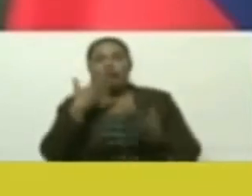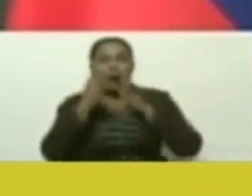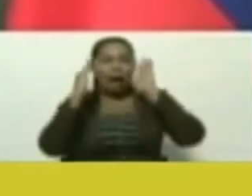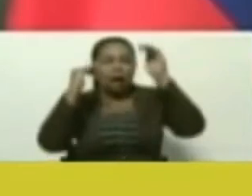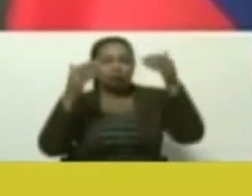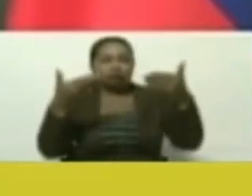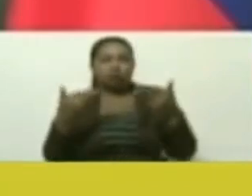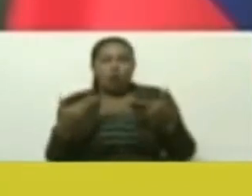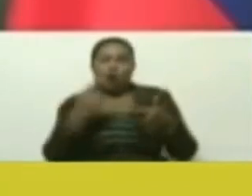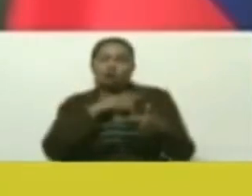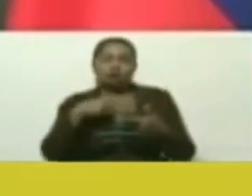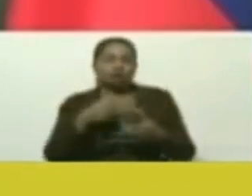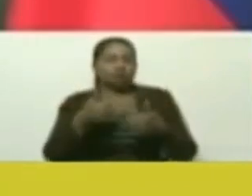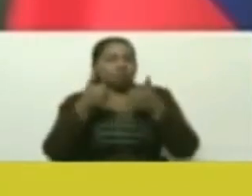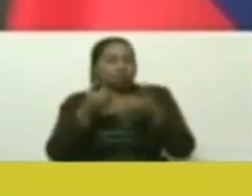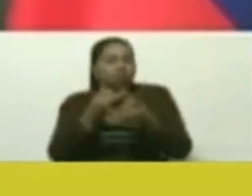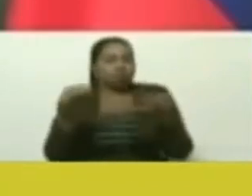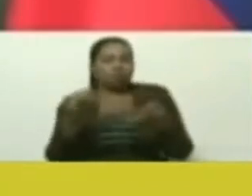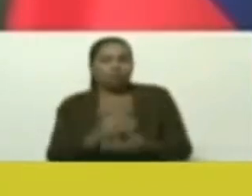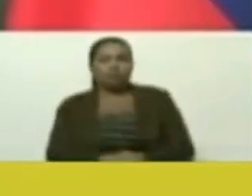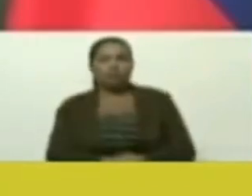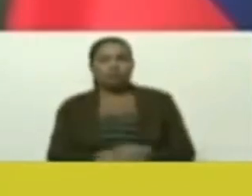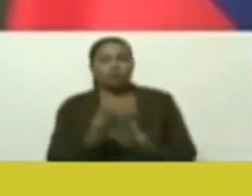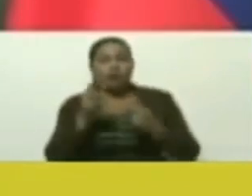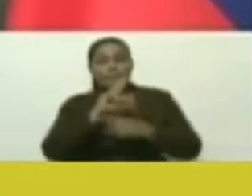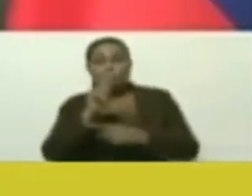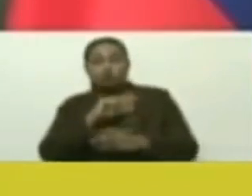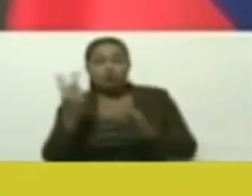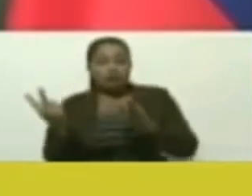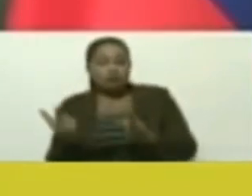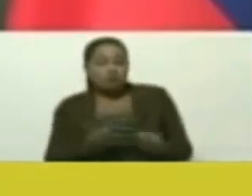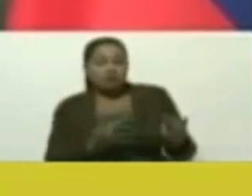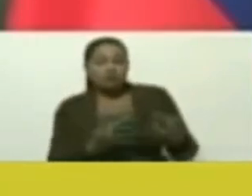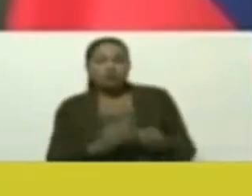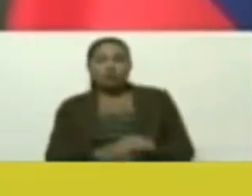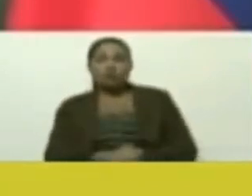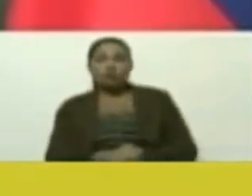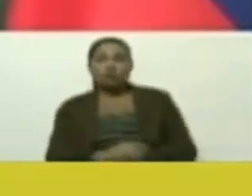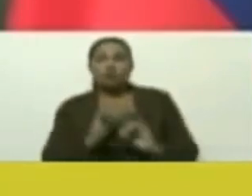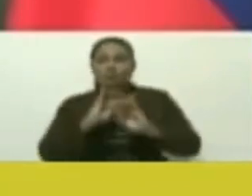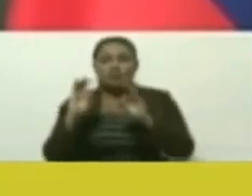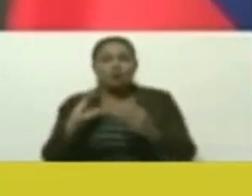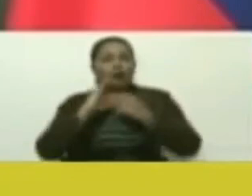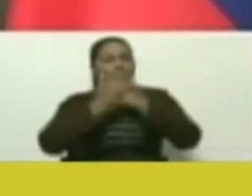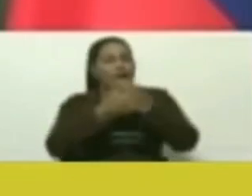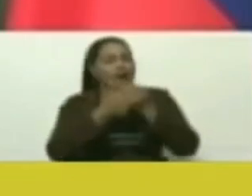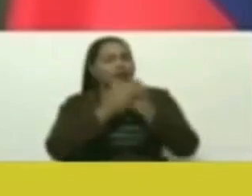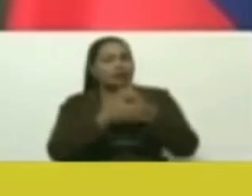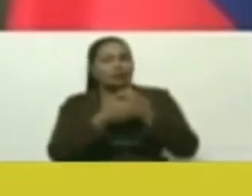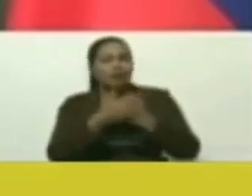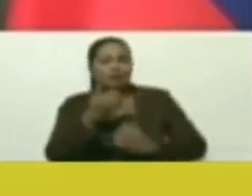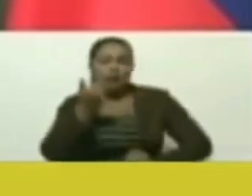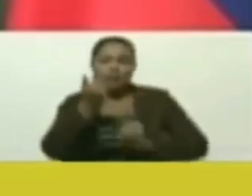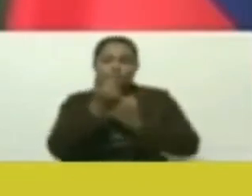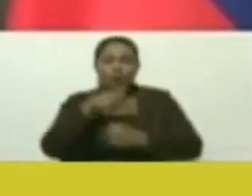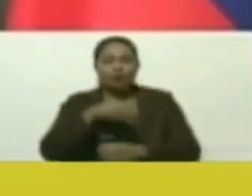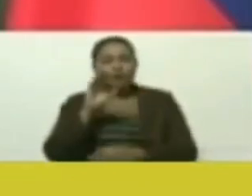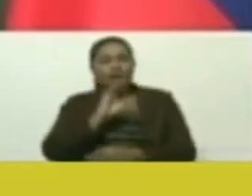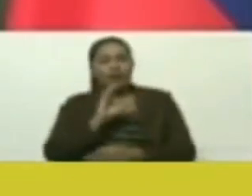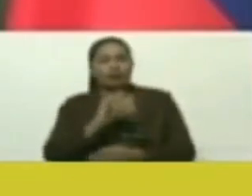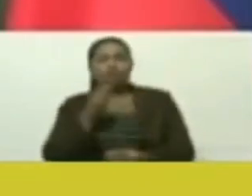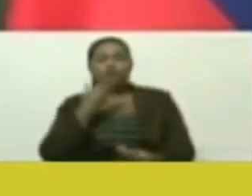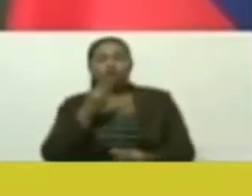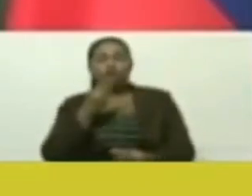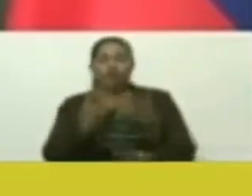for the attentions that we have received. And very soon we will receive you with the same solidarity in